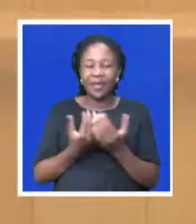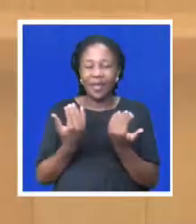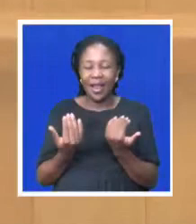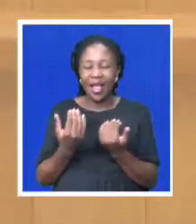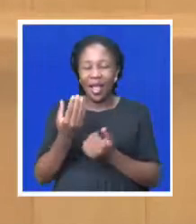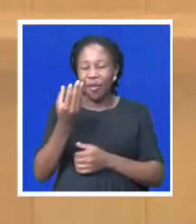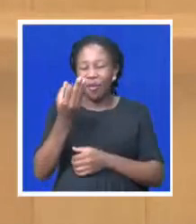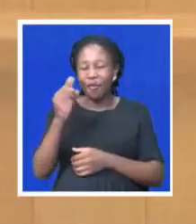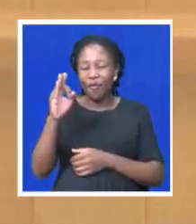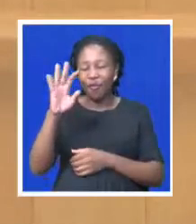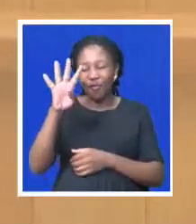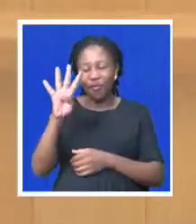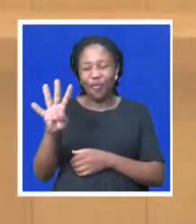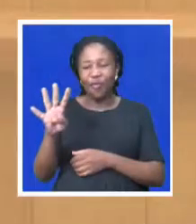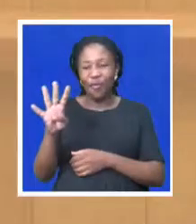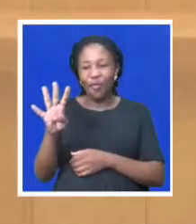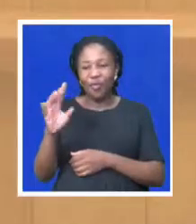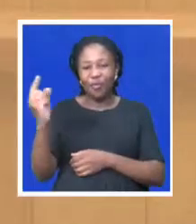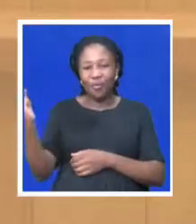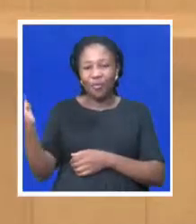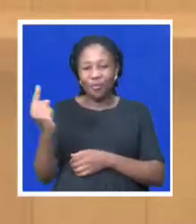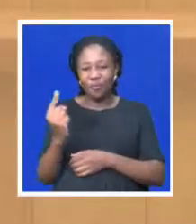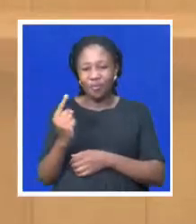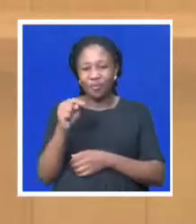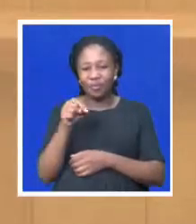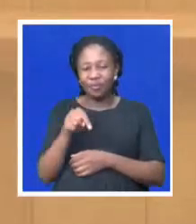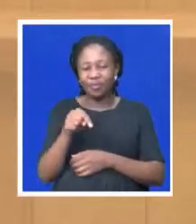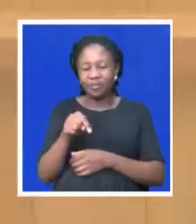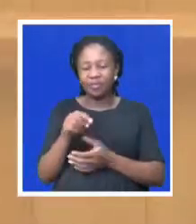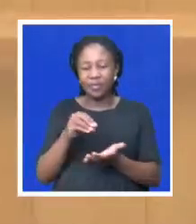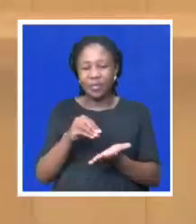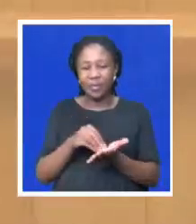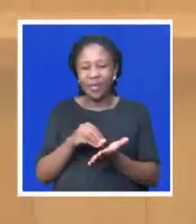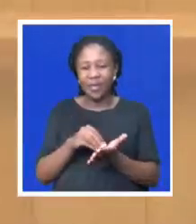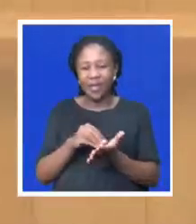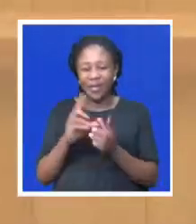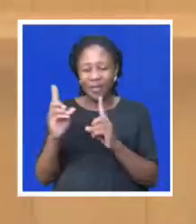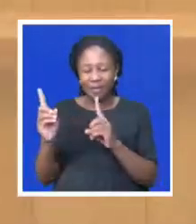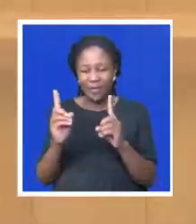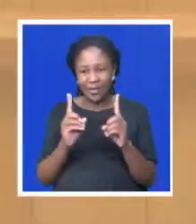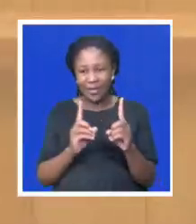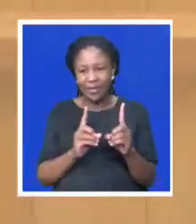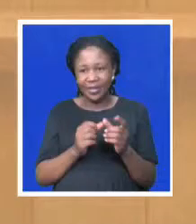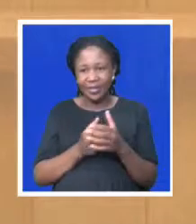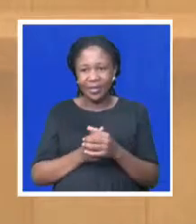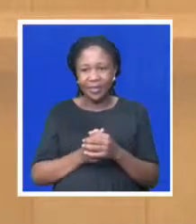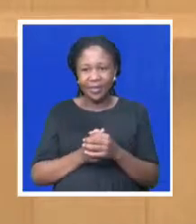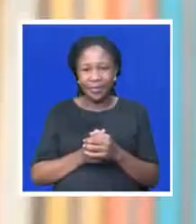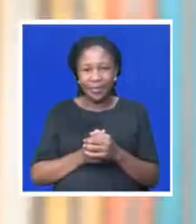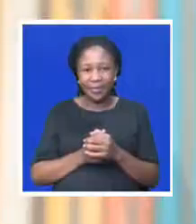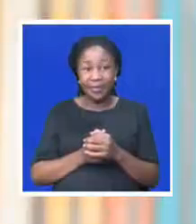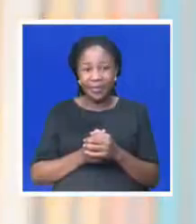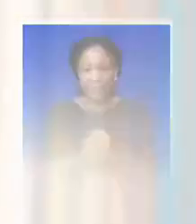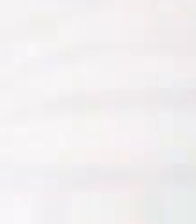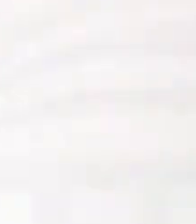screens. Up next is your English language lesson with Kombisa Lukele. We will be right back after this.